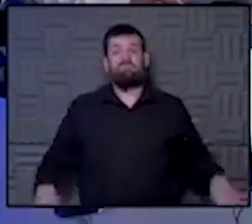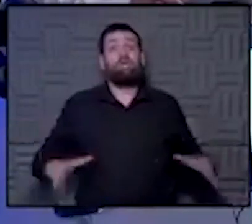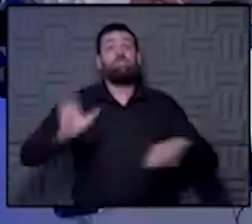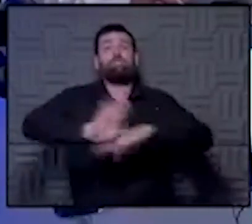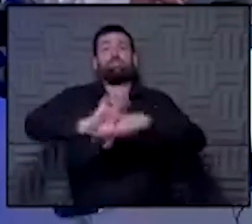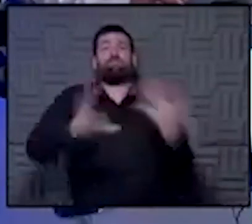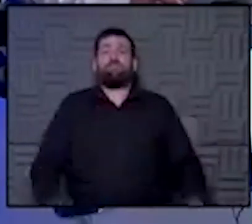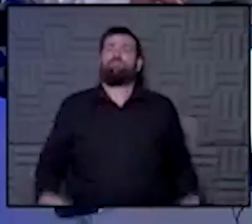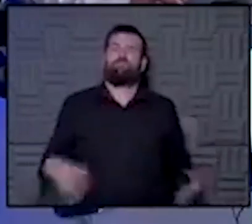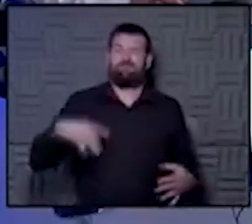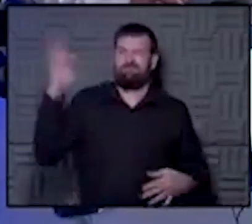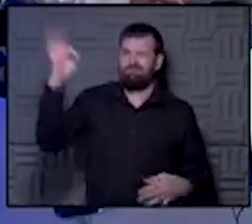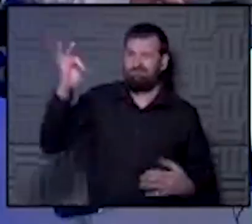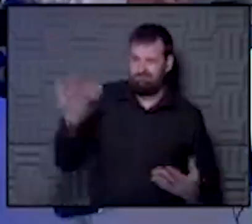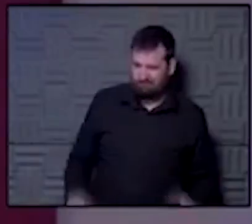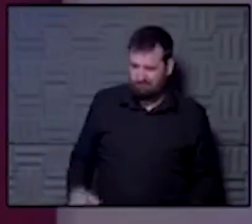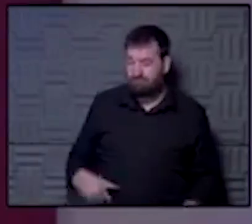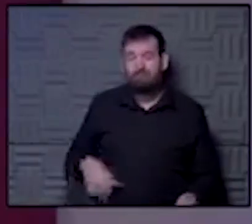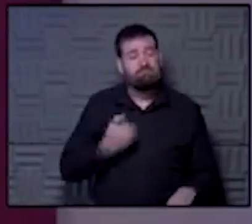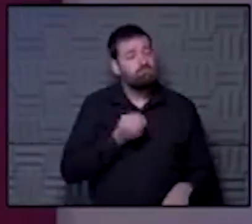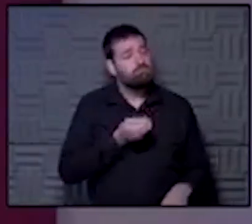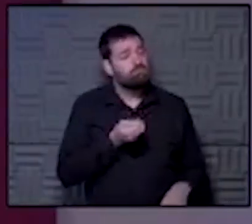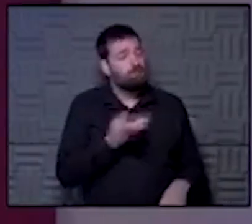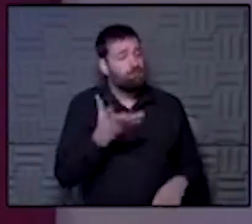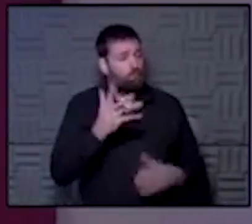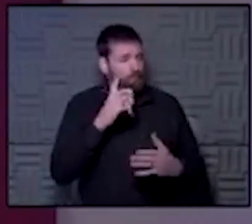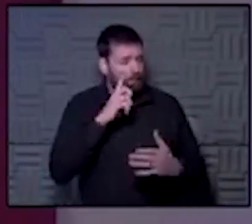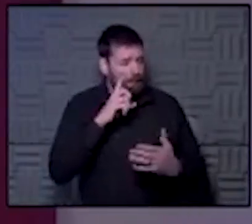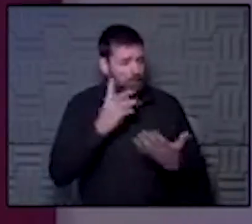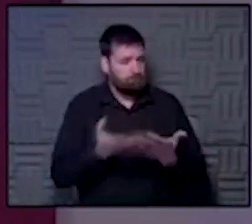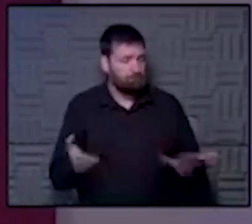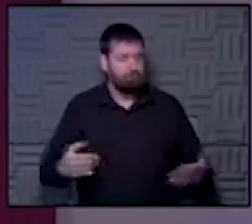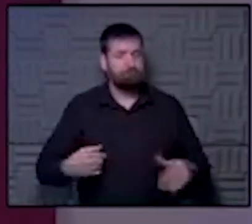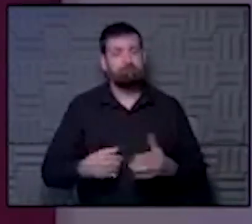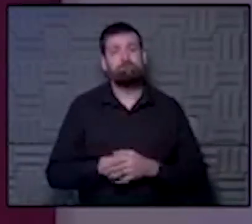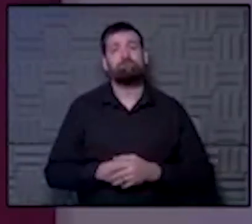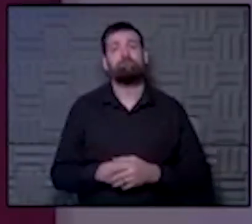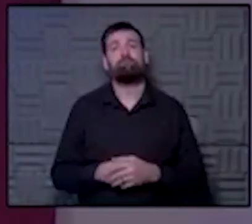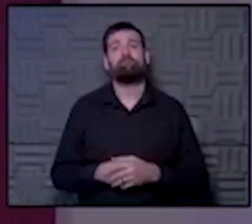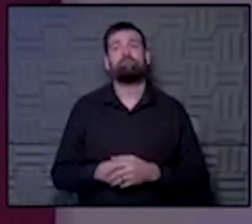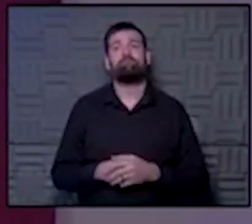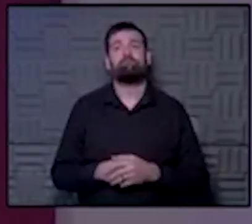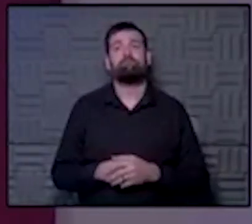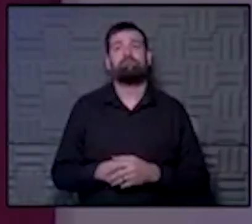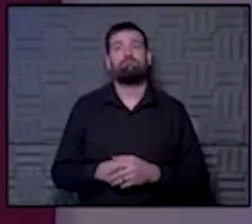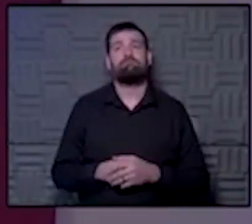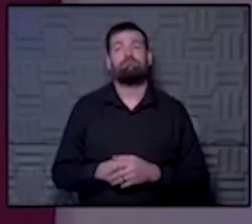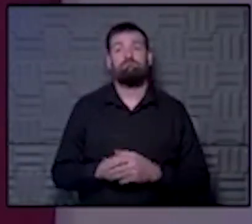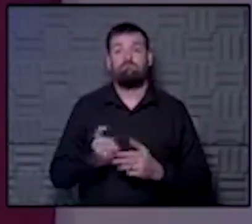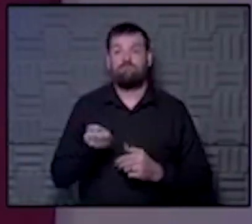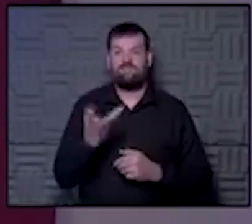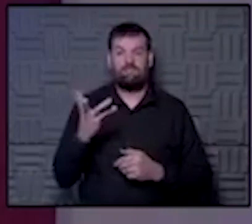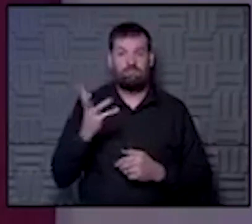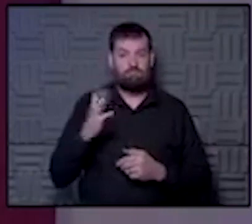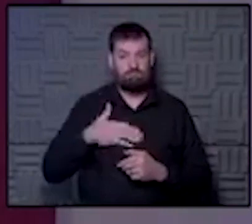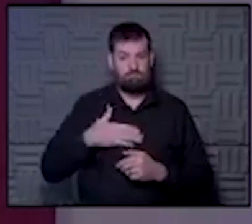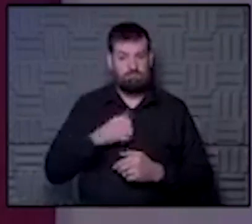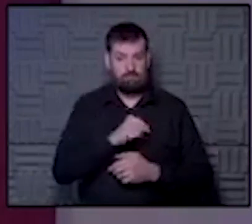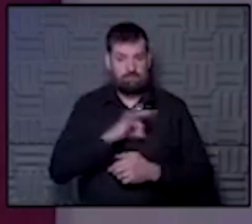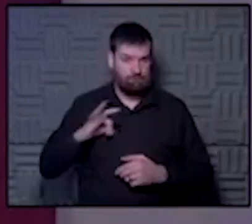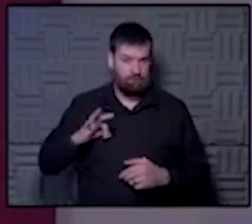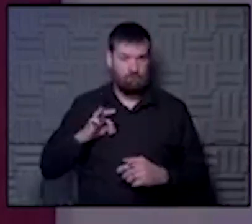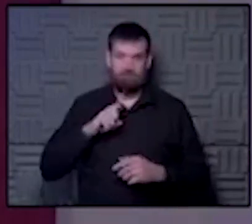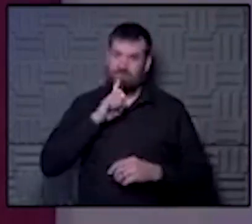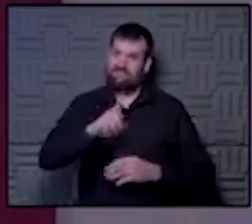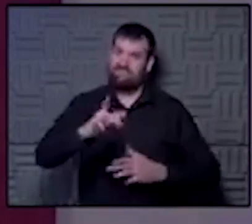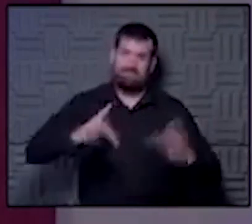what do you think? So a couple of things that come to mind that I think about is the amount of, I've got members of my team who are now really, really